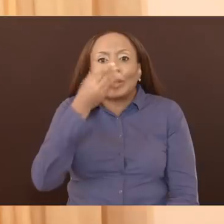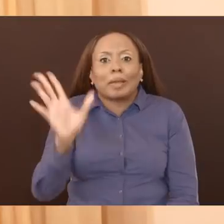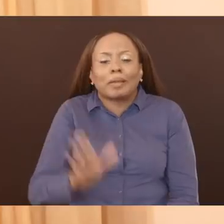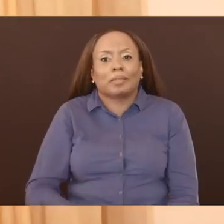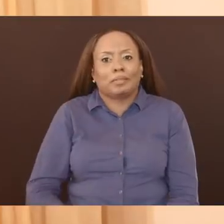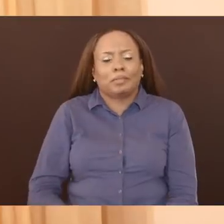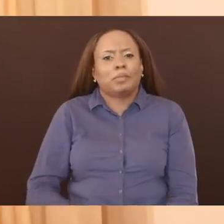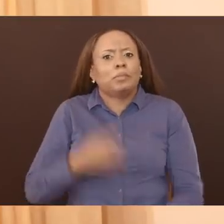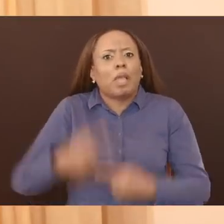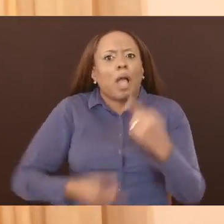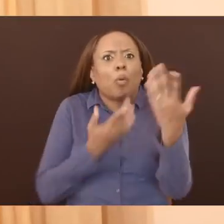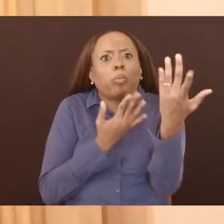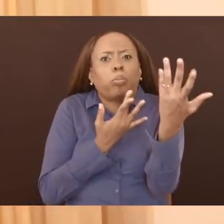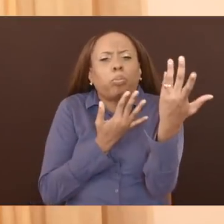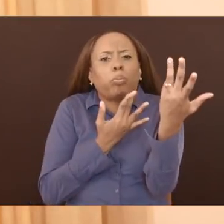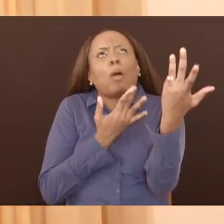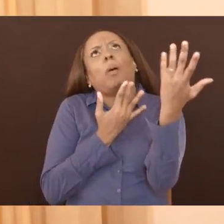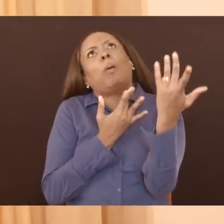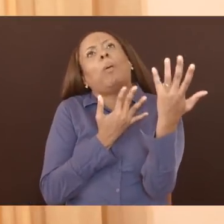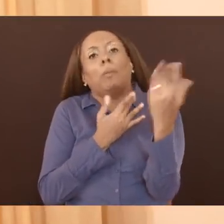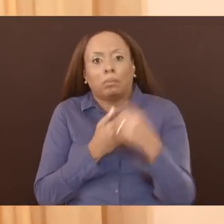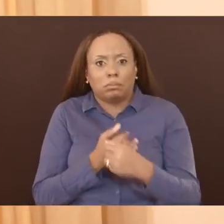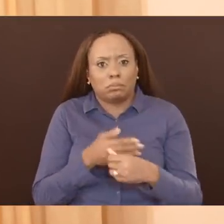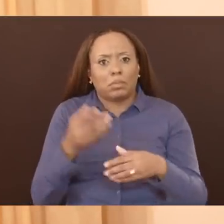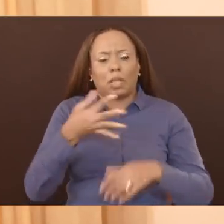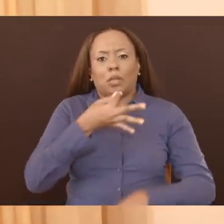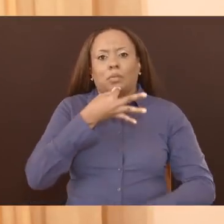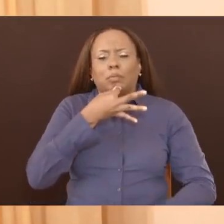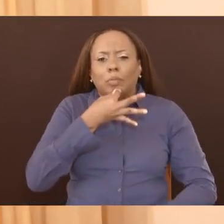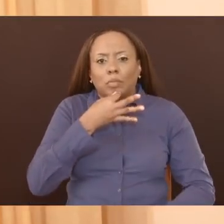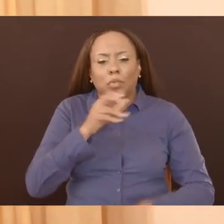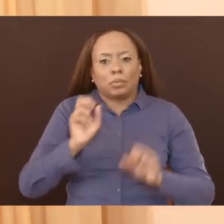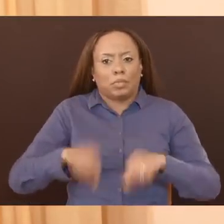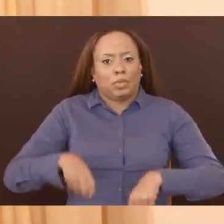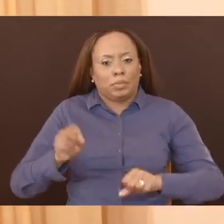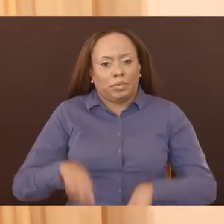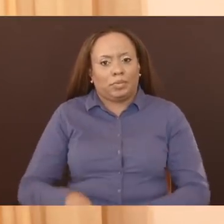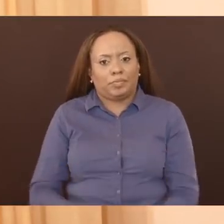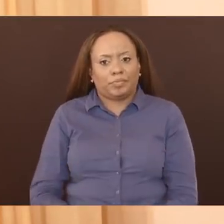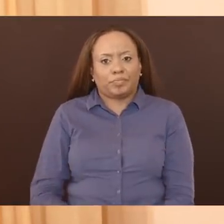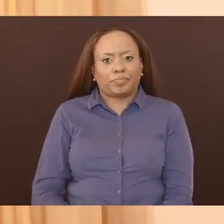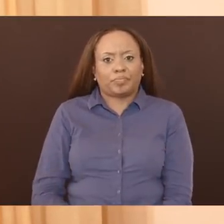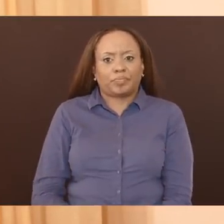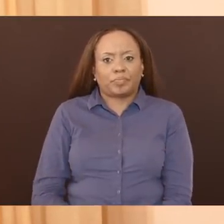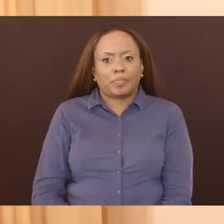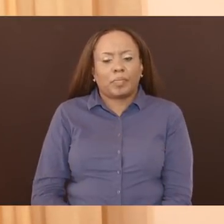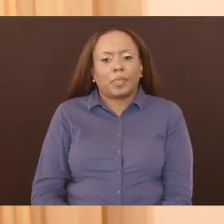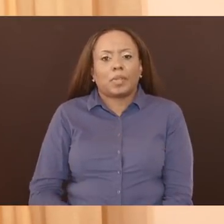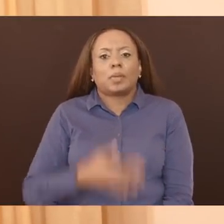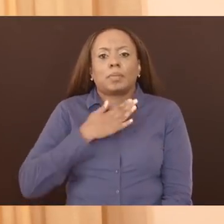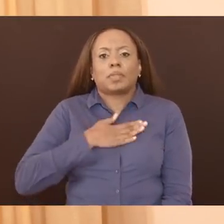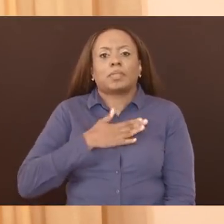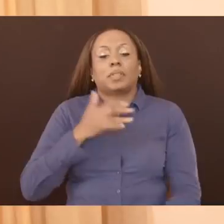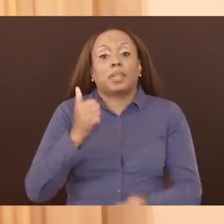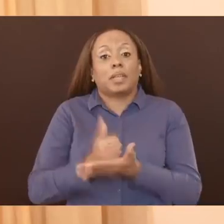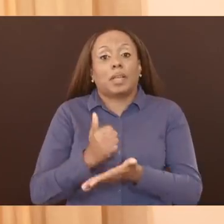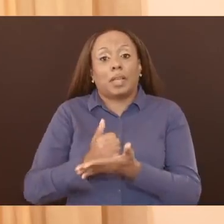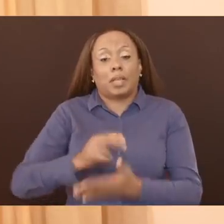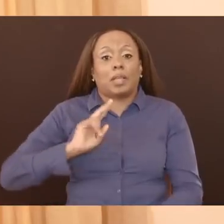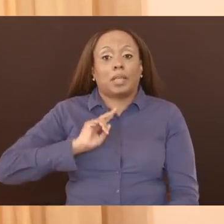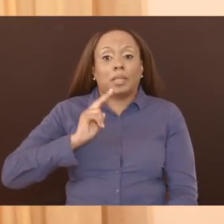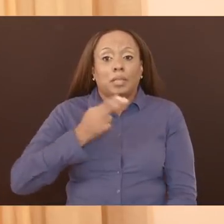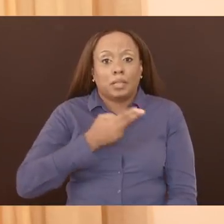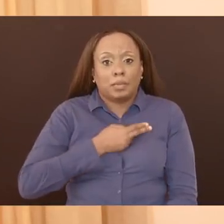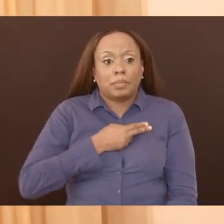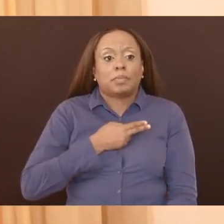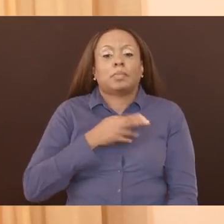your time. You need to do it as soon as possible. And I'm asking you, therefore, to help us reach, each one of us,